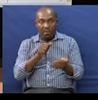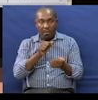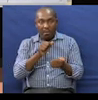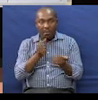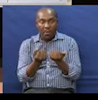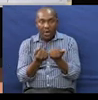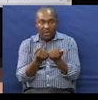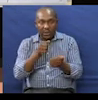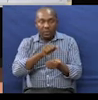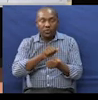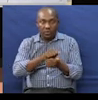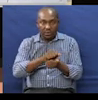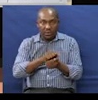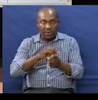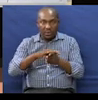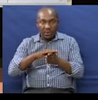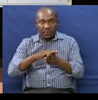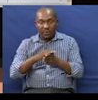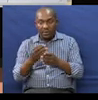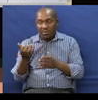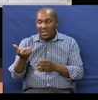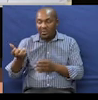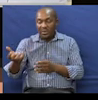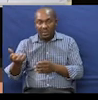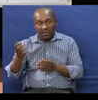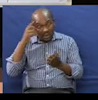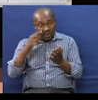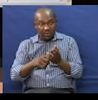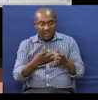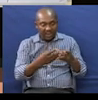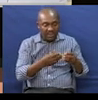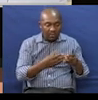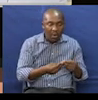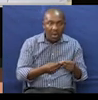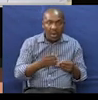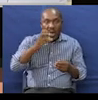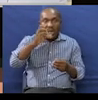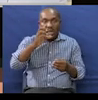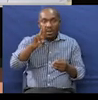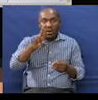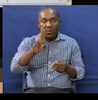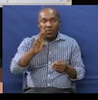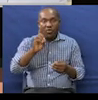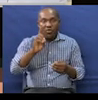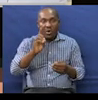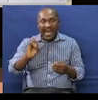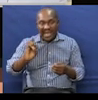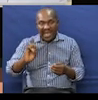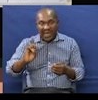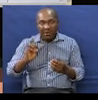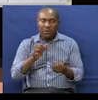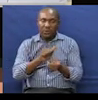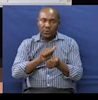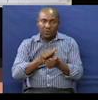being used by these societies. As we said, they used the simple and the crude tools in production. Therefore, those tools